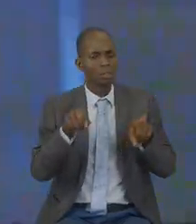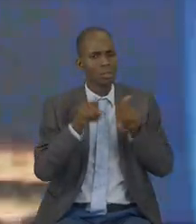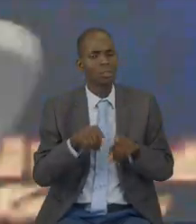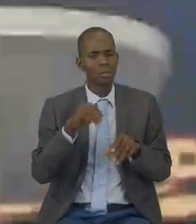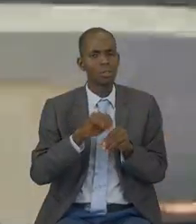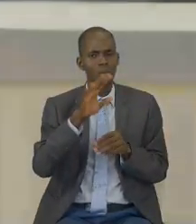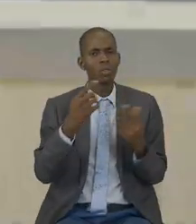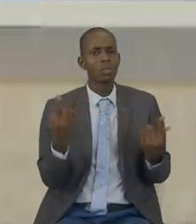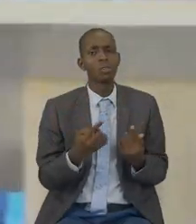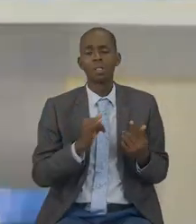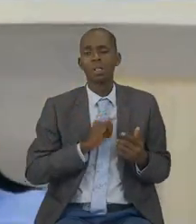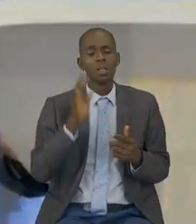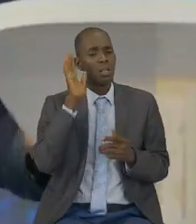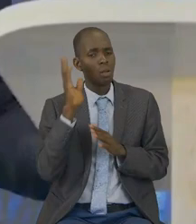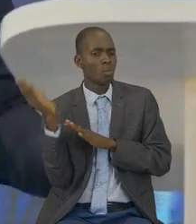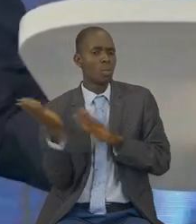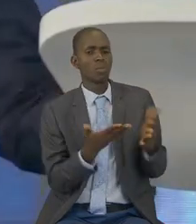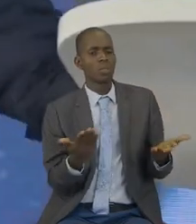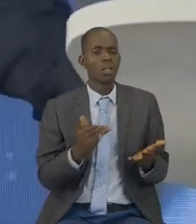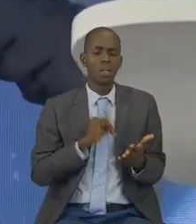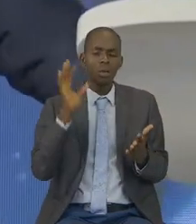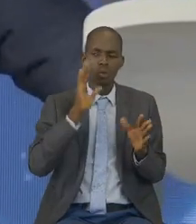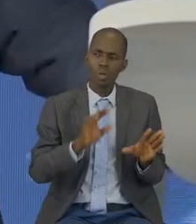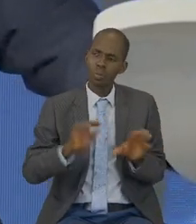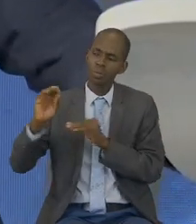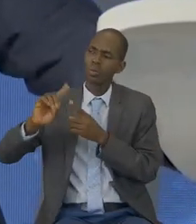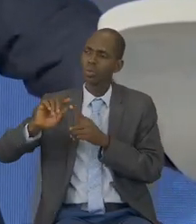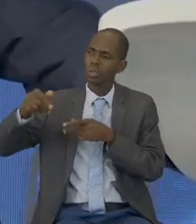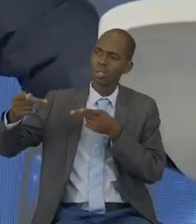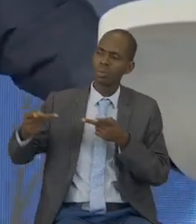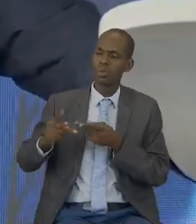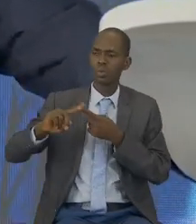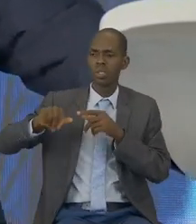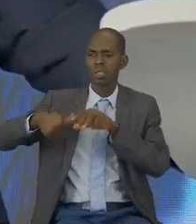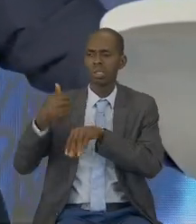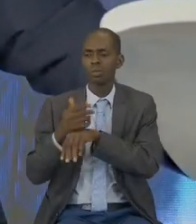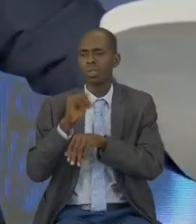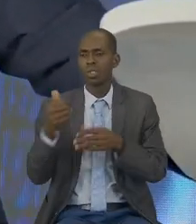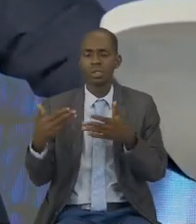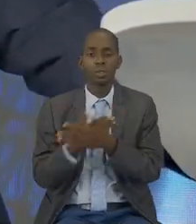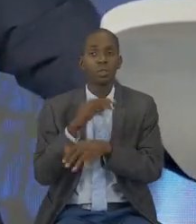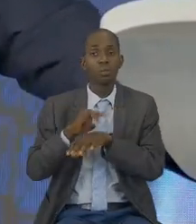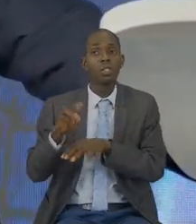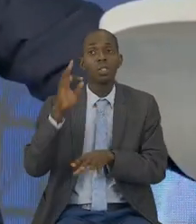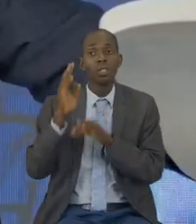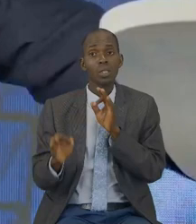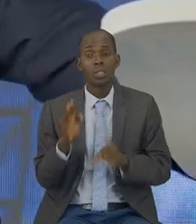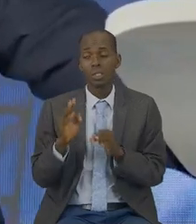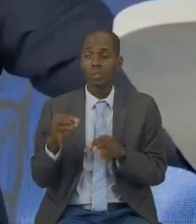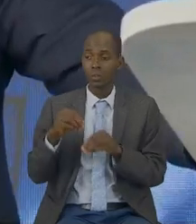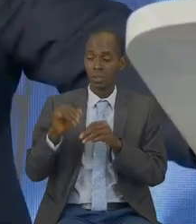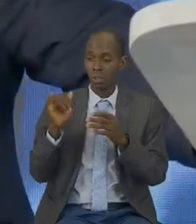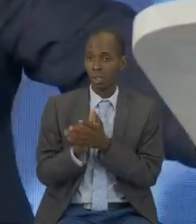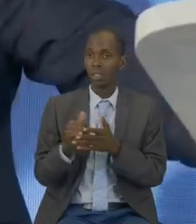I'm going to another place. They're going to establish a new ministry. In that new ministry, sinners will